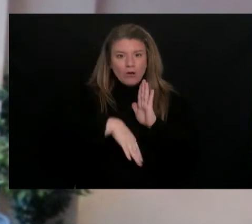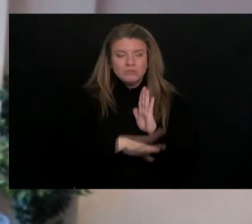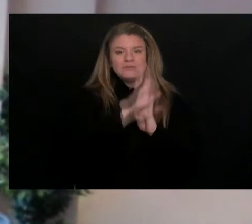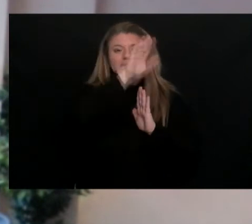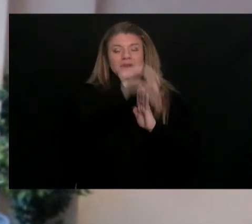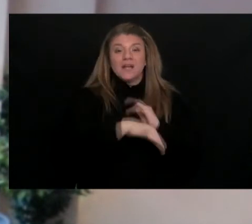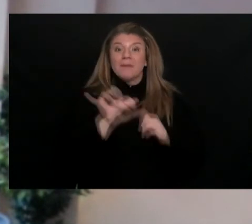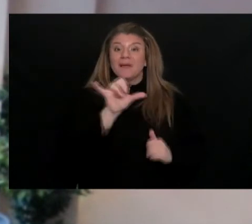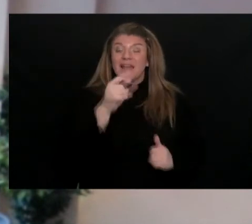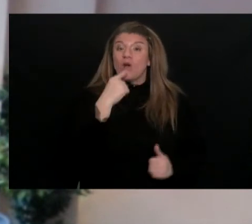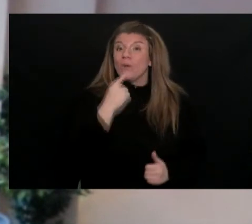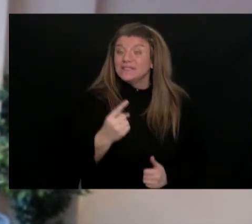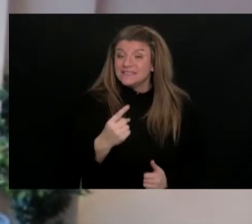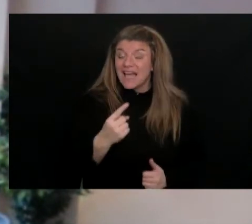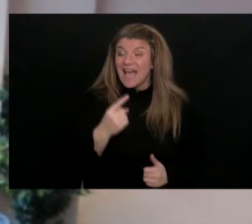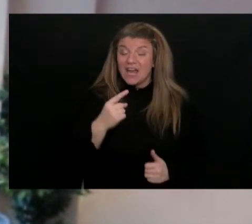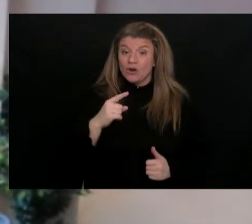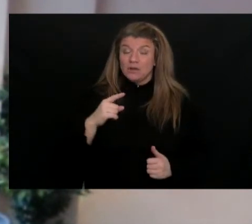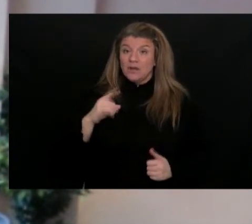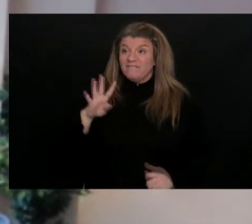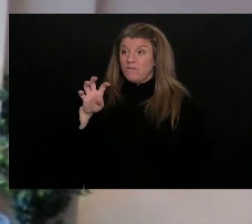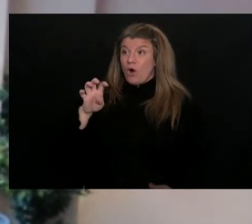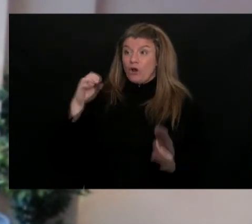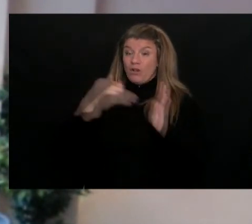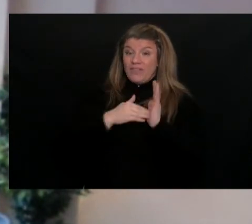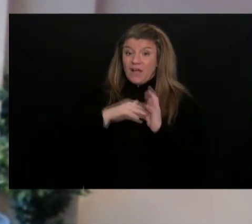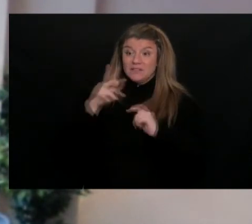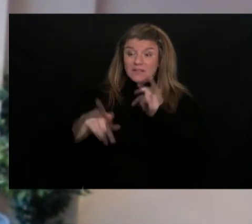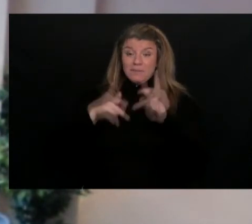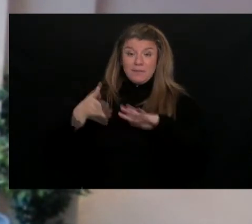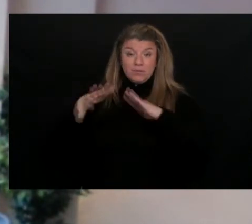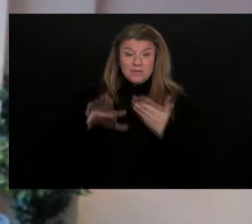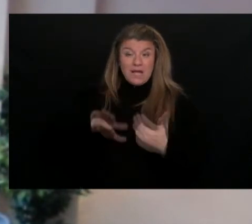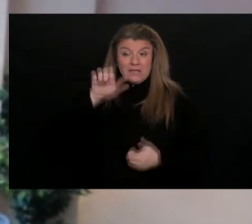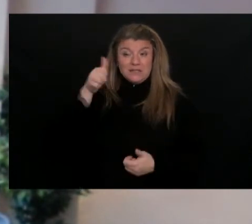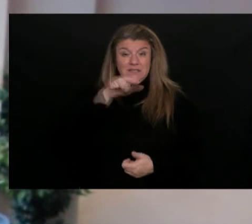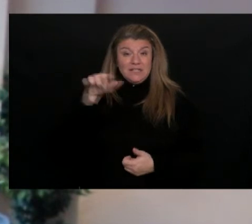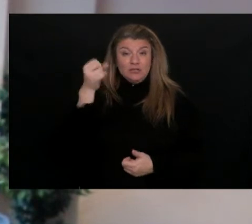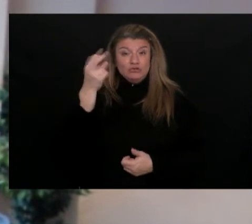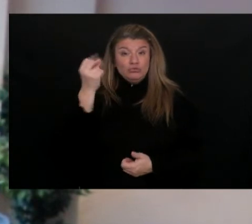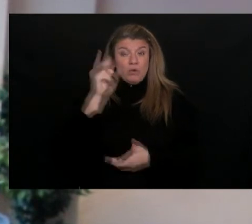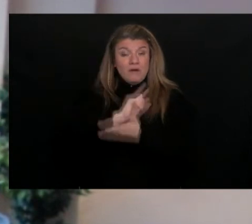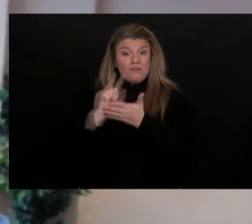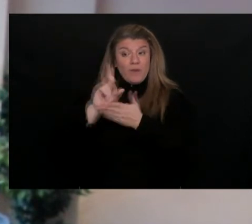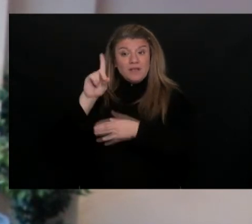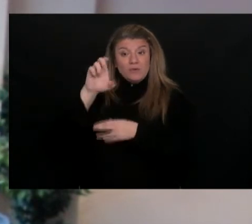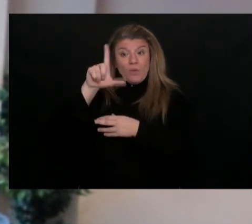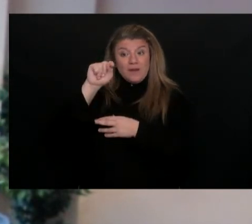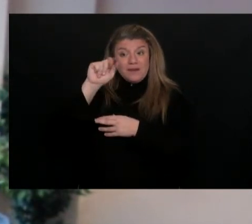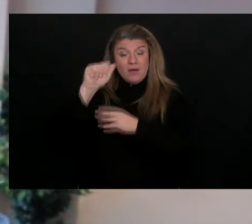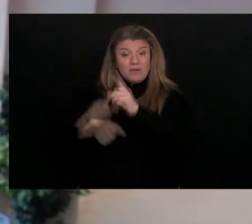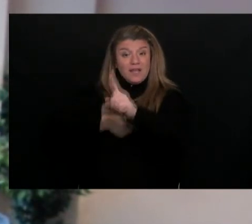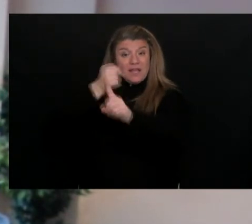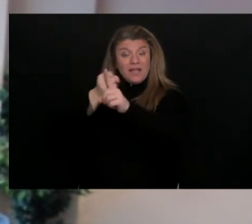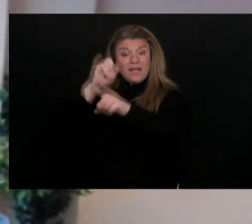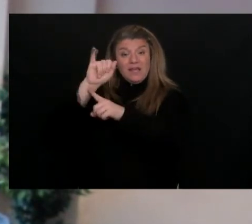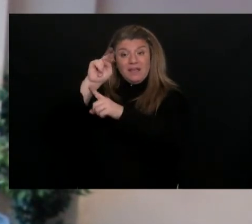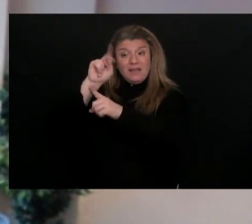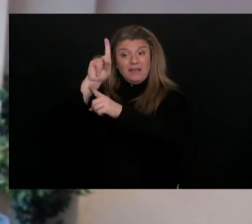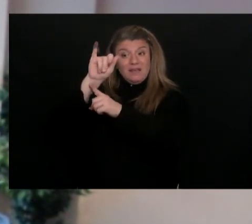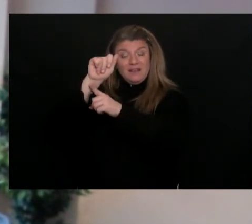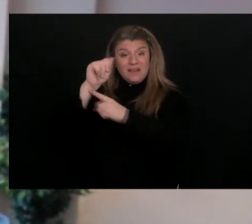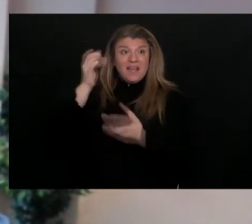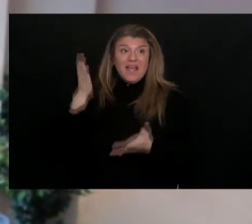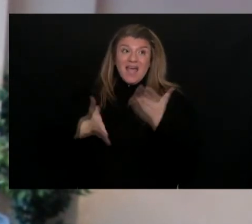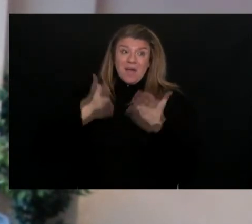we've said, officially 400,000 people died in 10 to 12 weeks when Delta impacted India, and maybe as many per